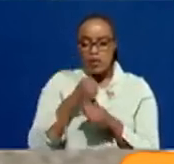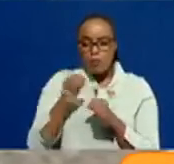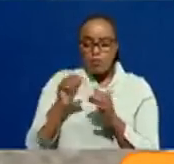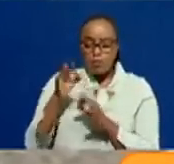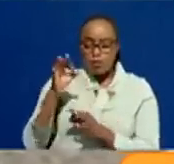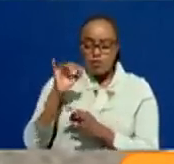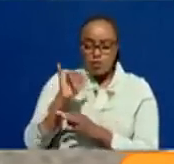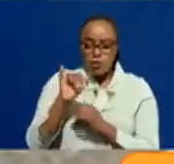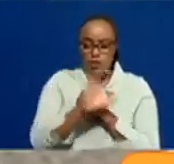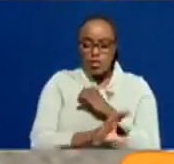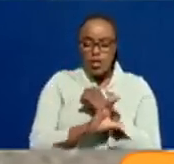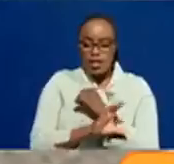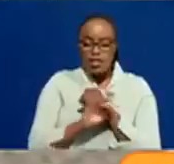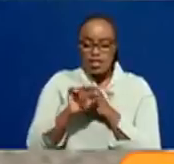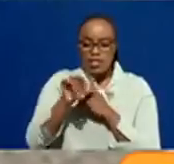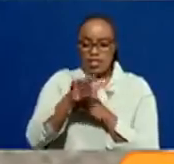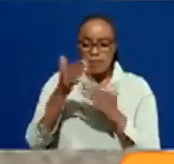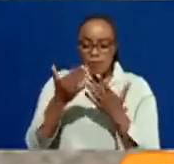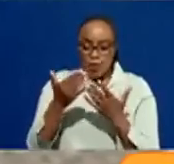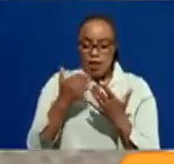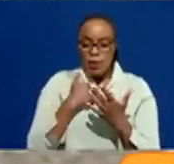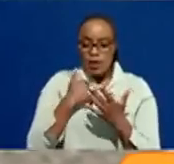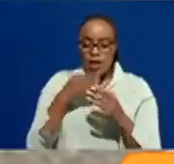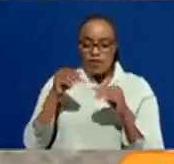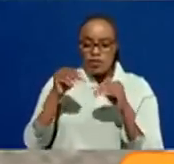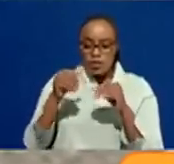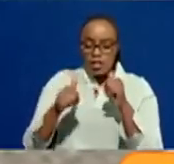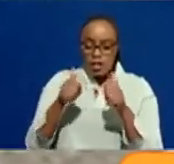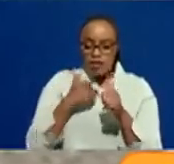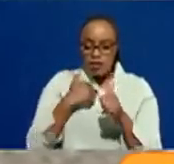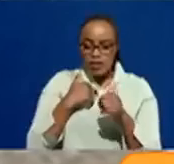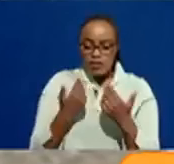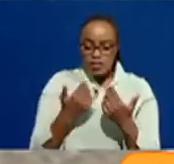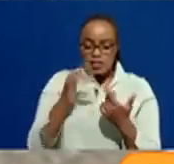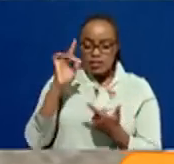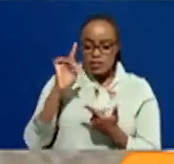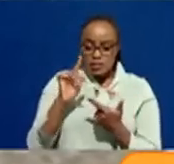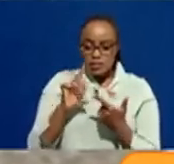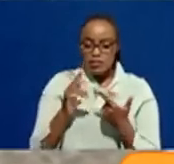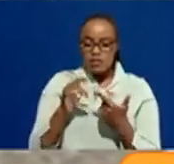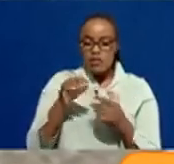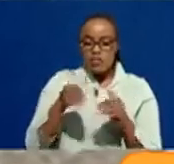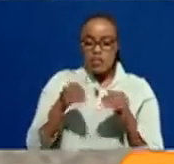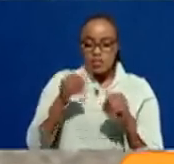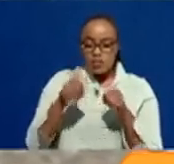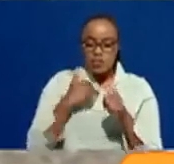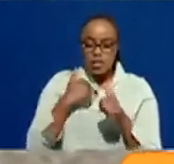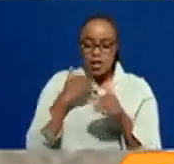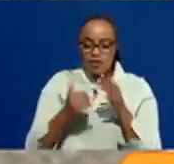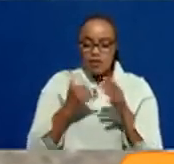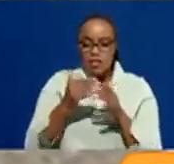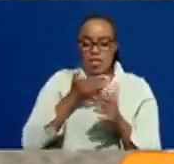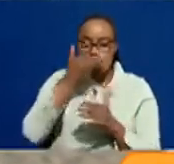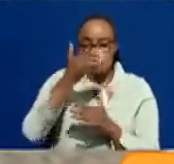breadbasket areas of the country. Now, those are the places where the soils are most hammered. We talk about severe degradation of soil, where the soils actually, even the fertilizer